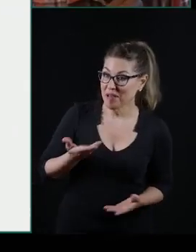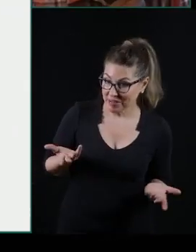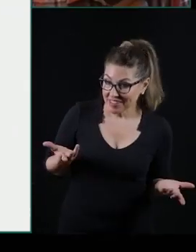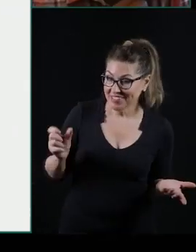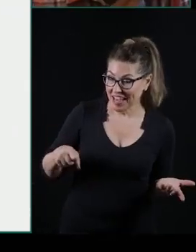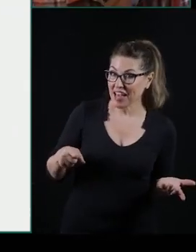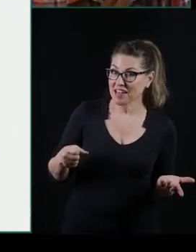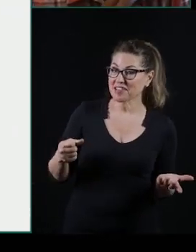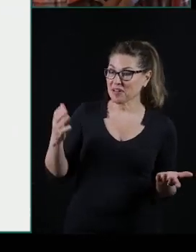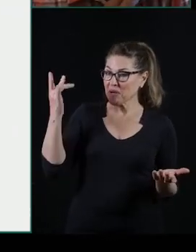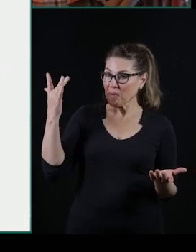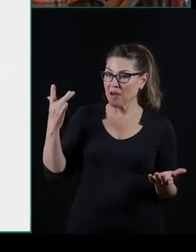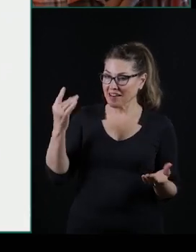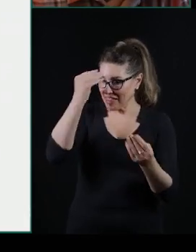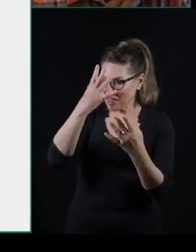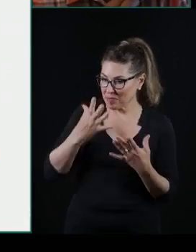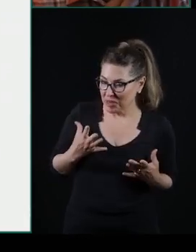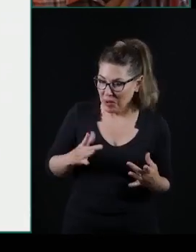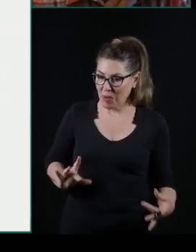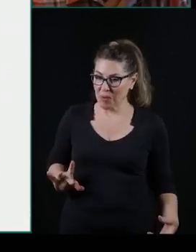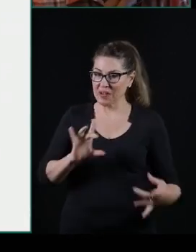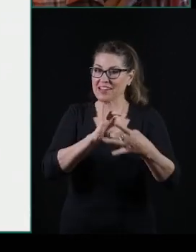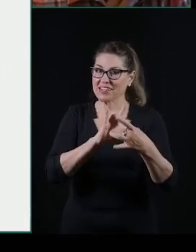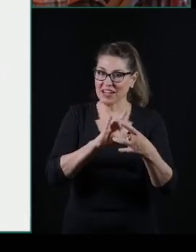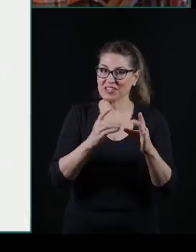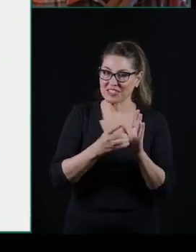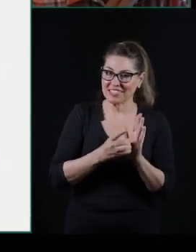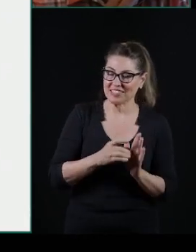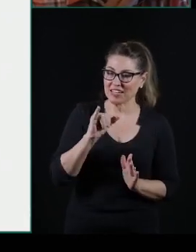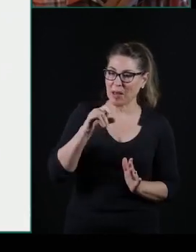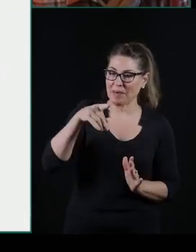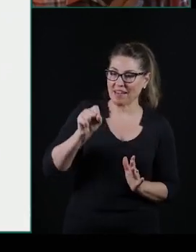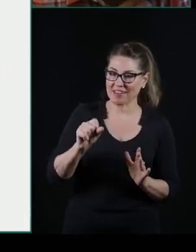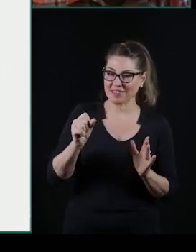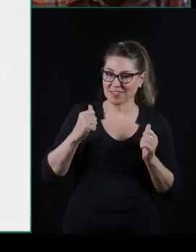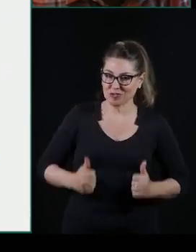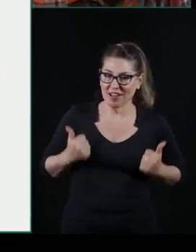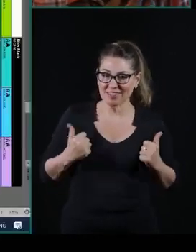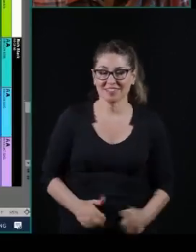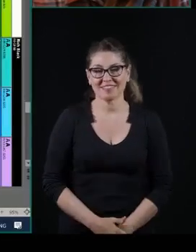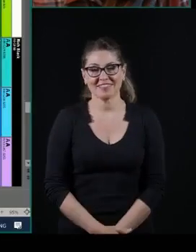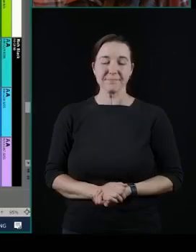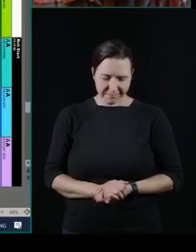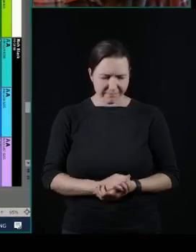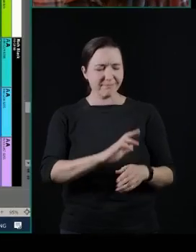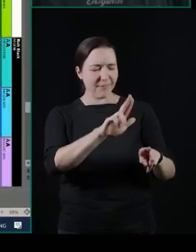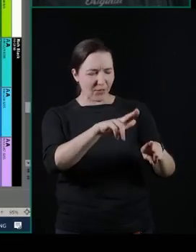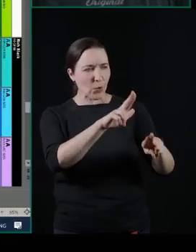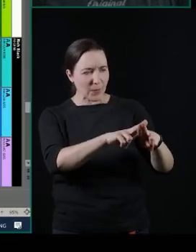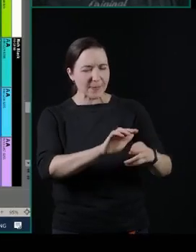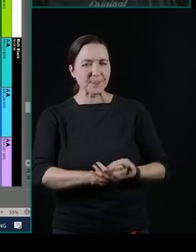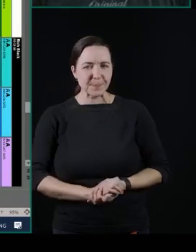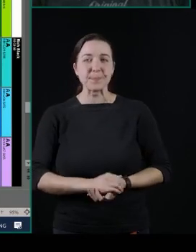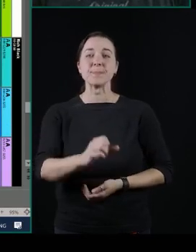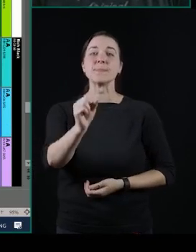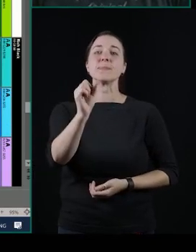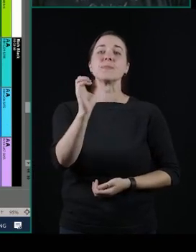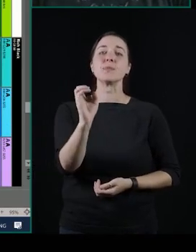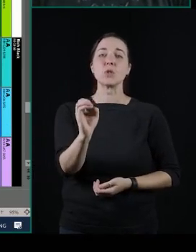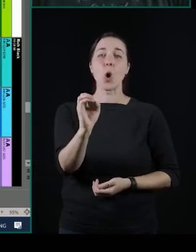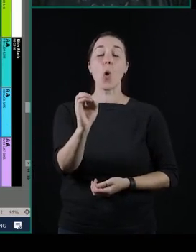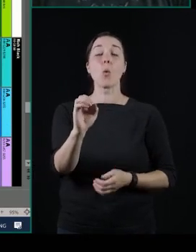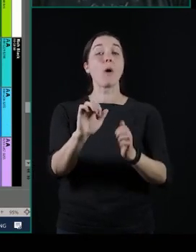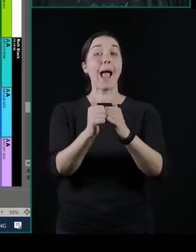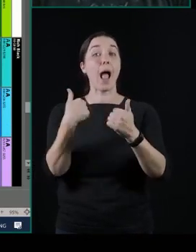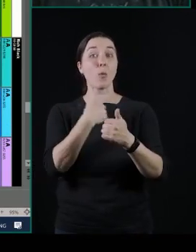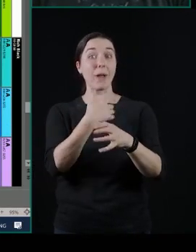happy to do so. Why don't you share with me the connection details, IP address and port, please? Of course. So the way we can get them is that